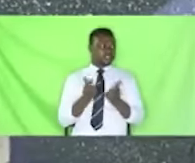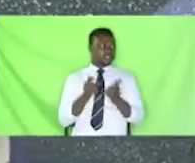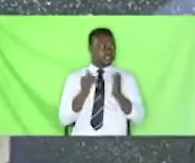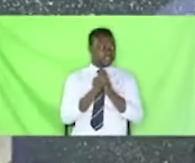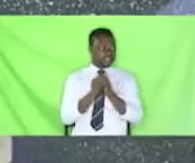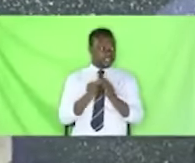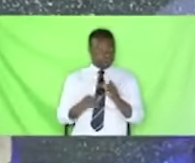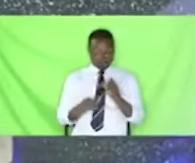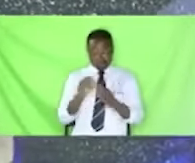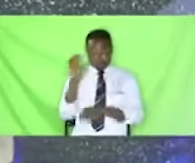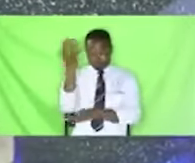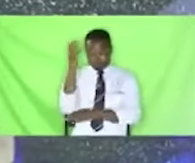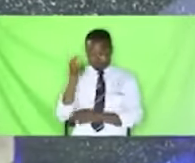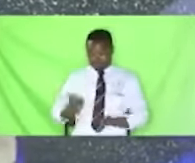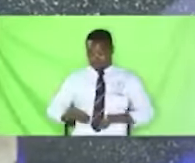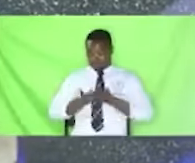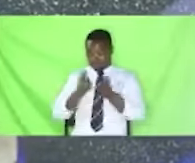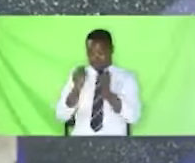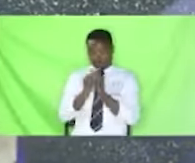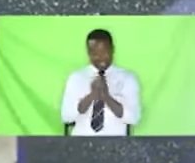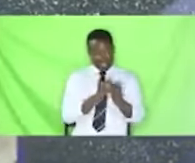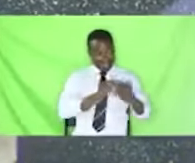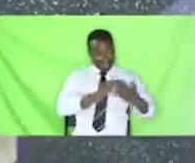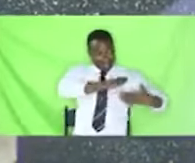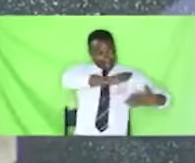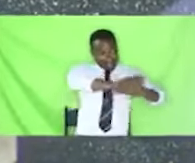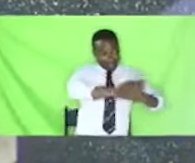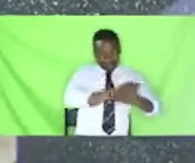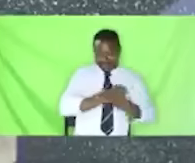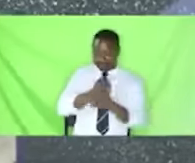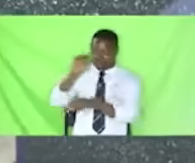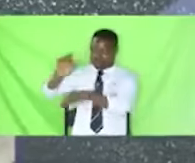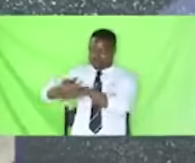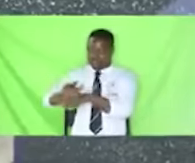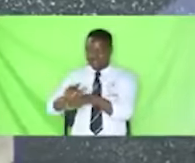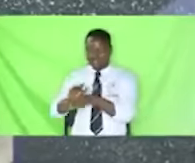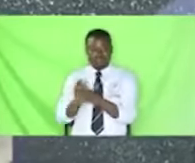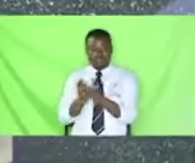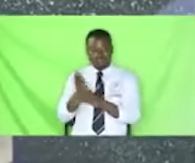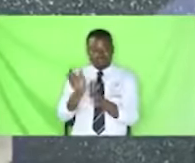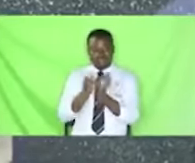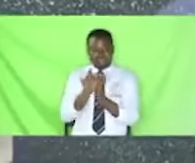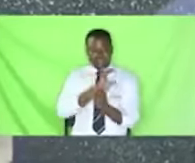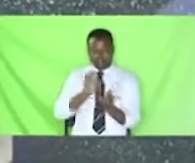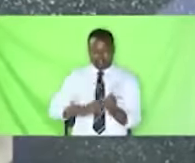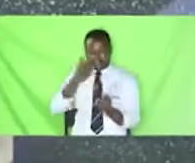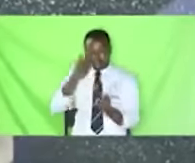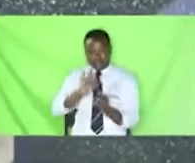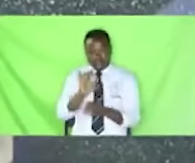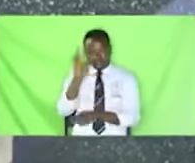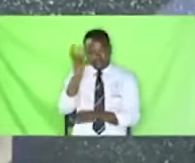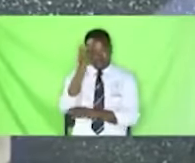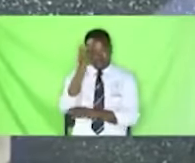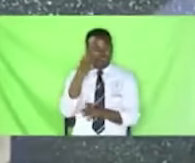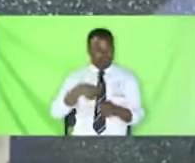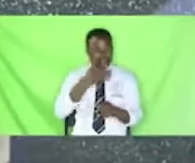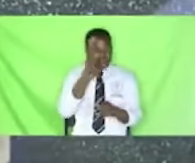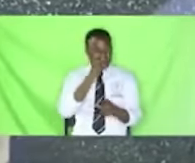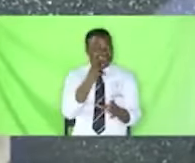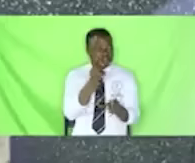was denied, through Jesus Christ, we have accessed that tree. So